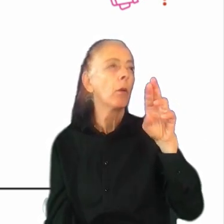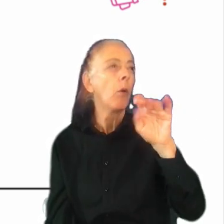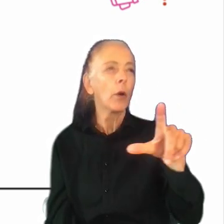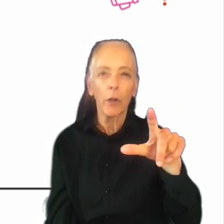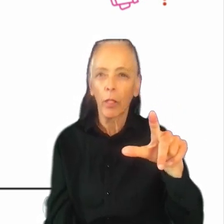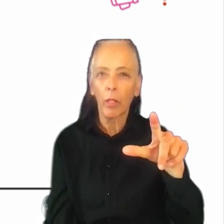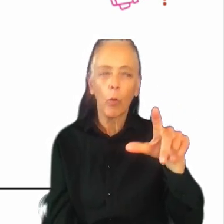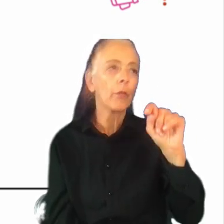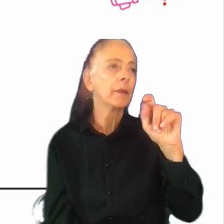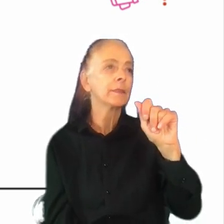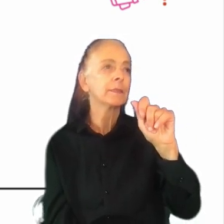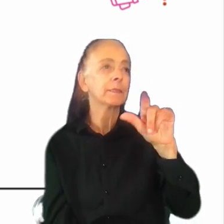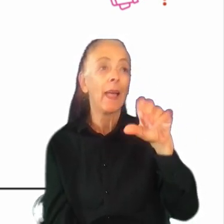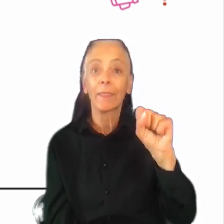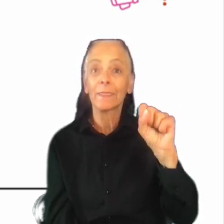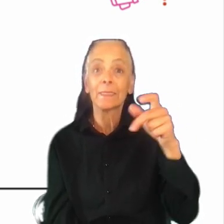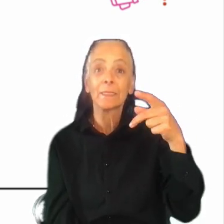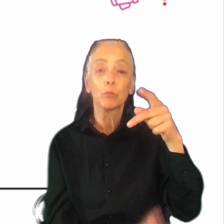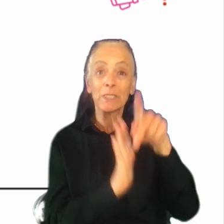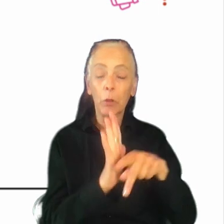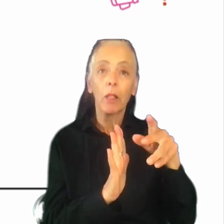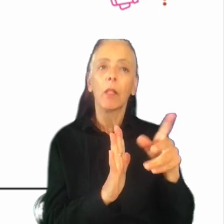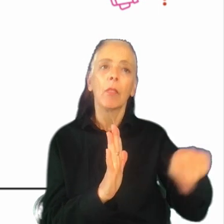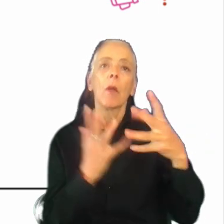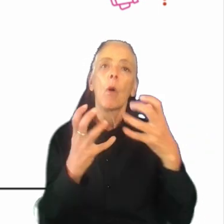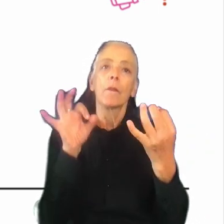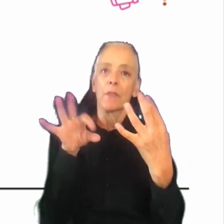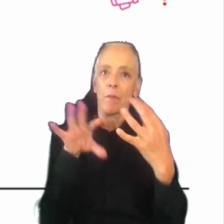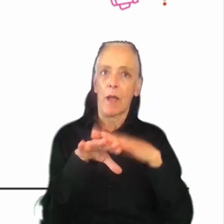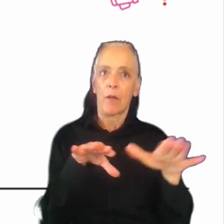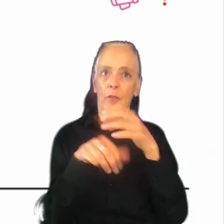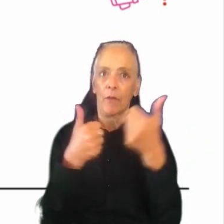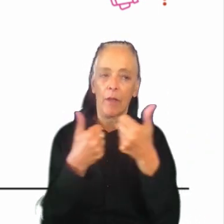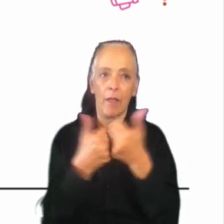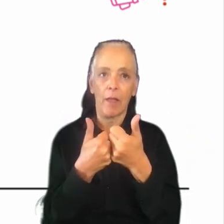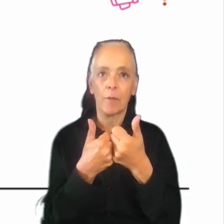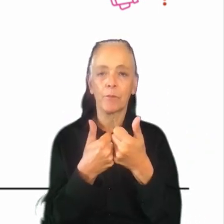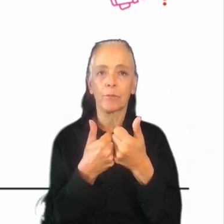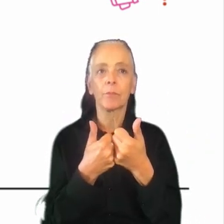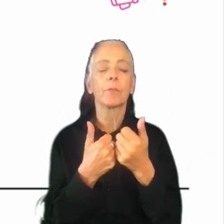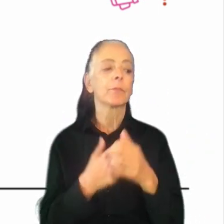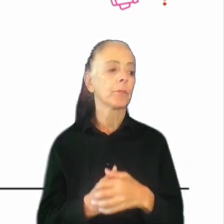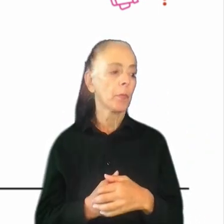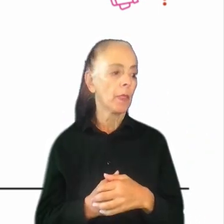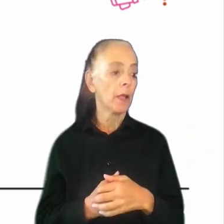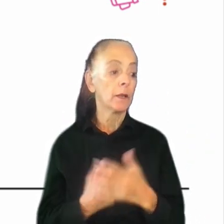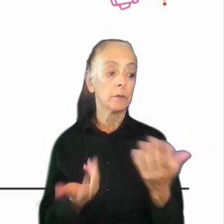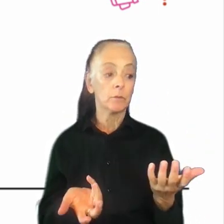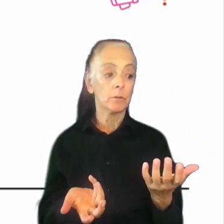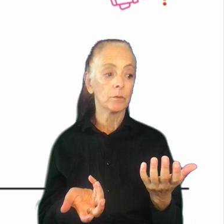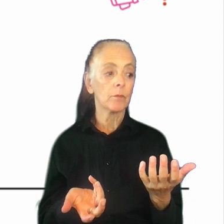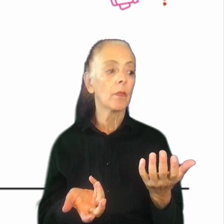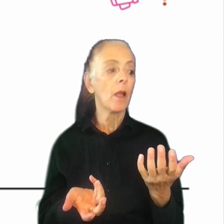principle and uh they're asking for feedback on their game beta testers specifically so i